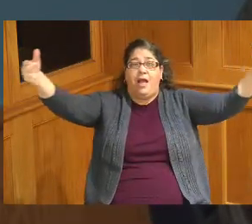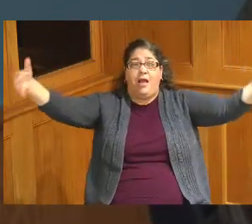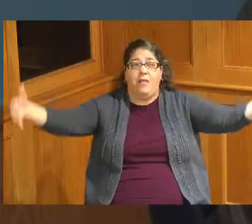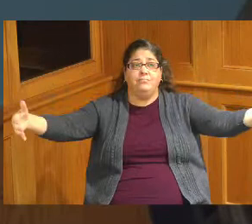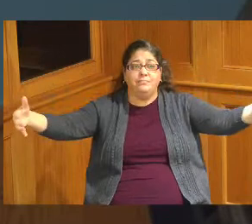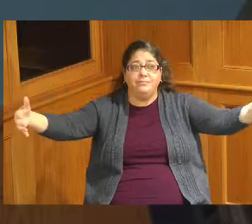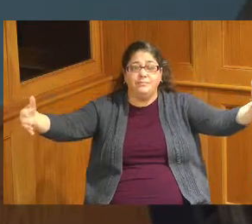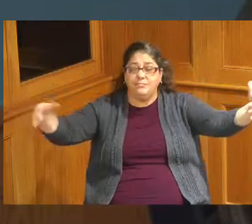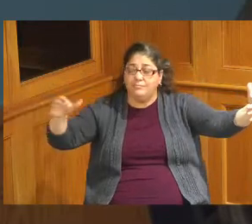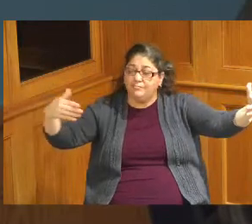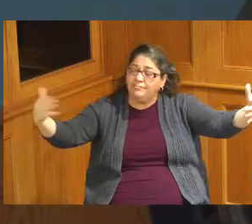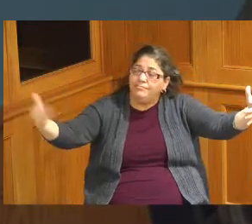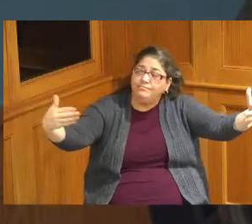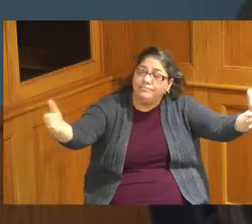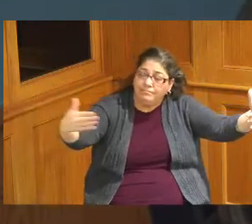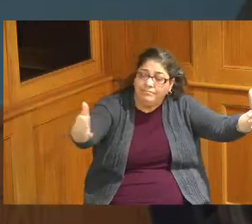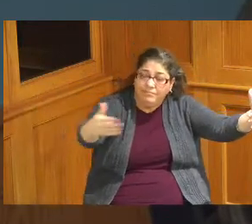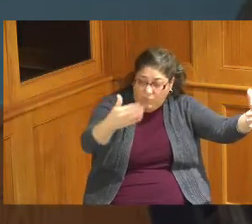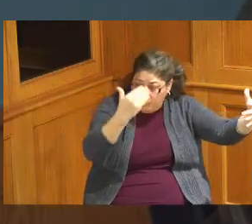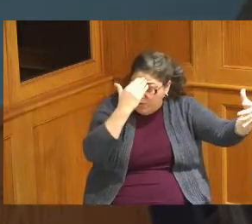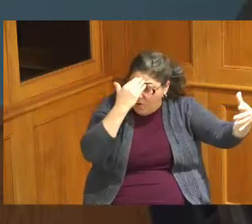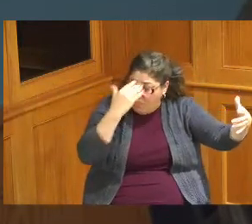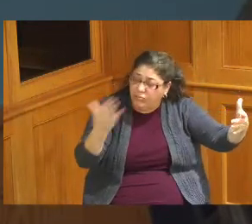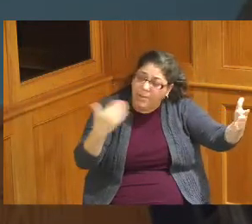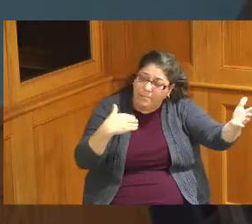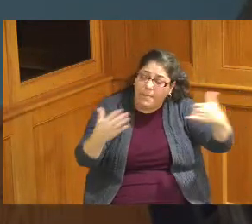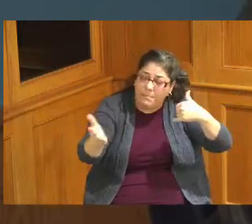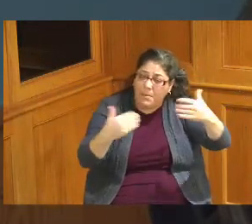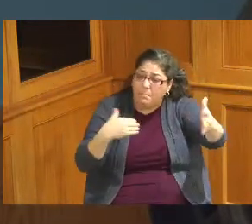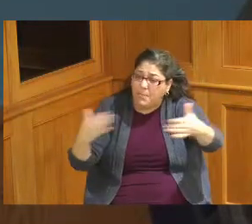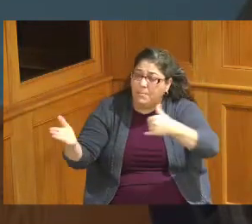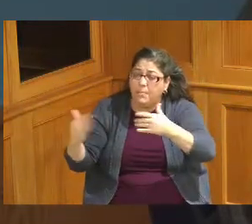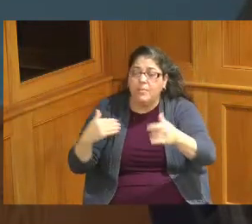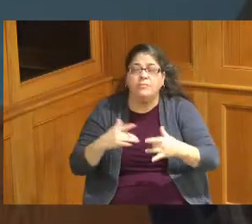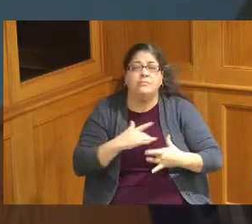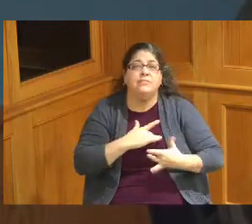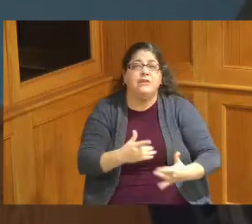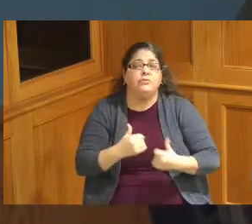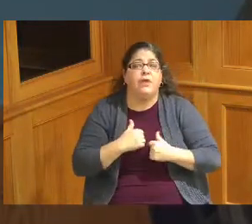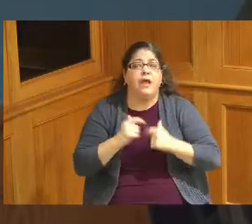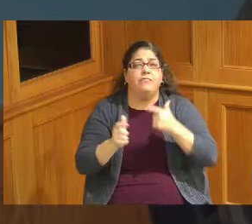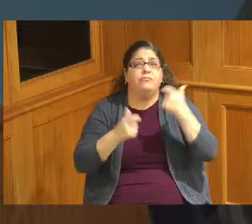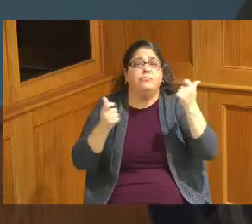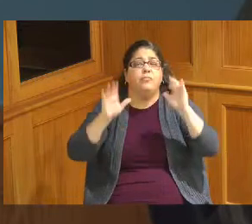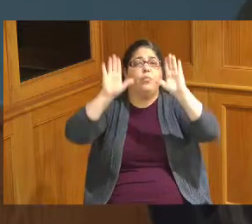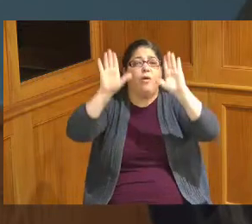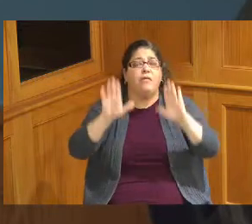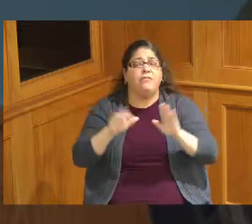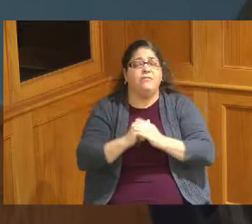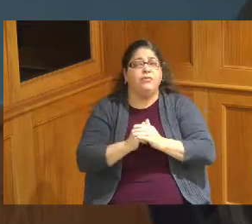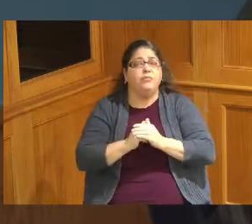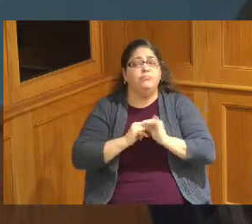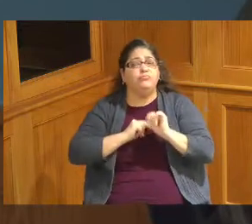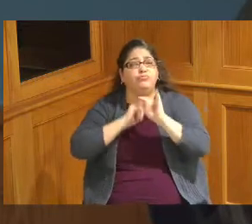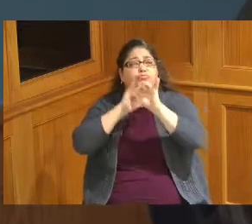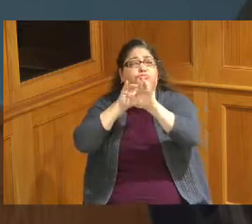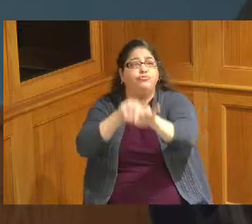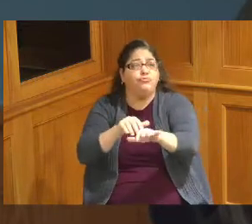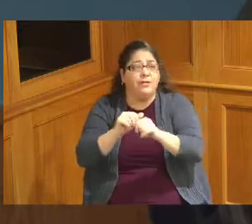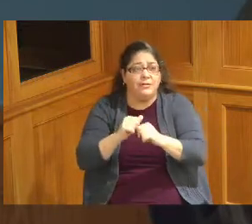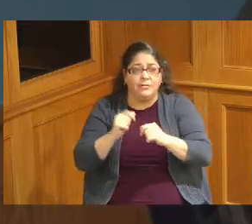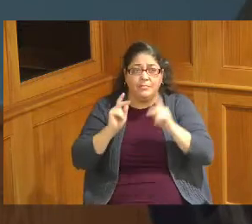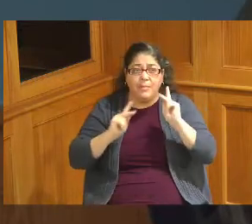about it, it's your decision if you want to come or not, we tend to have great turnout, participation, like you